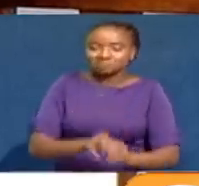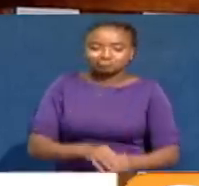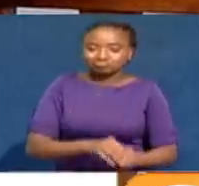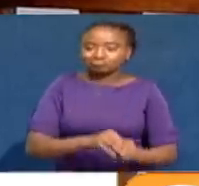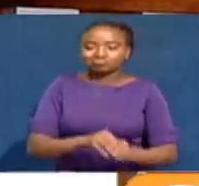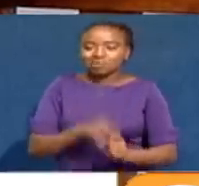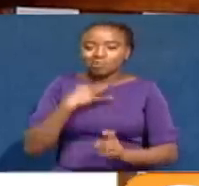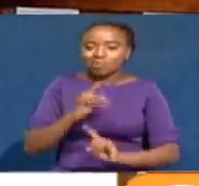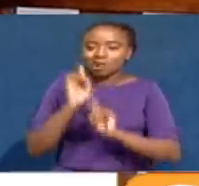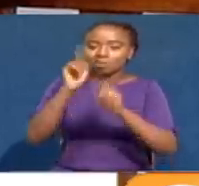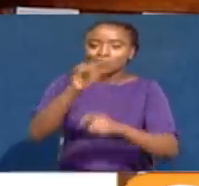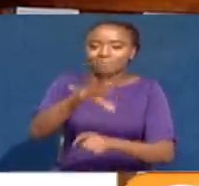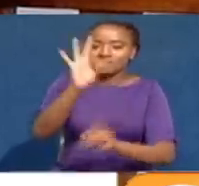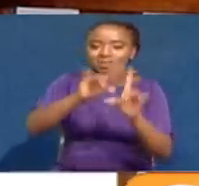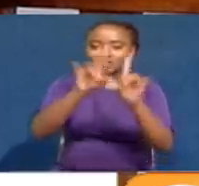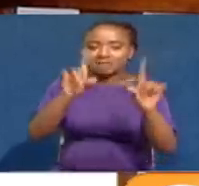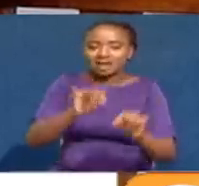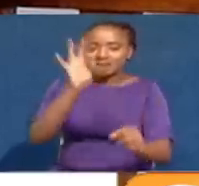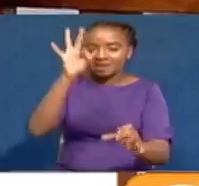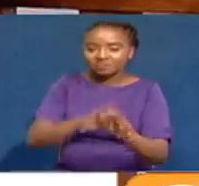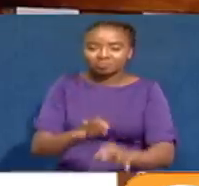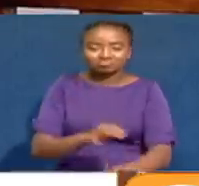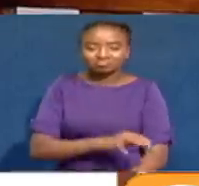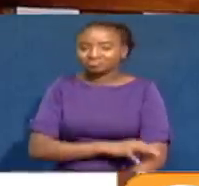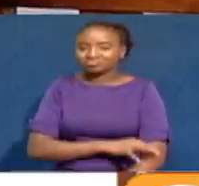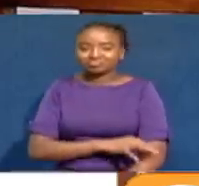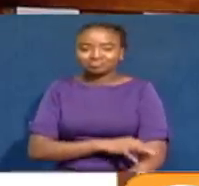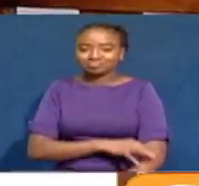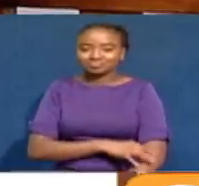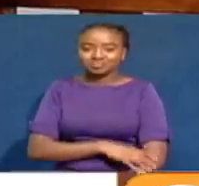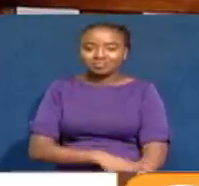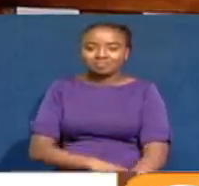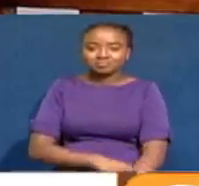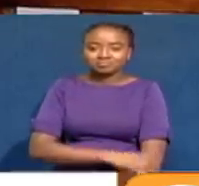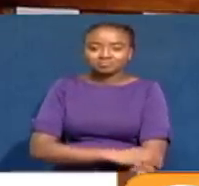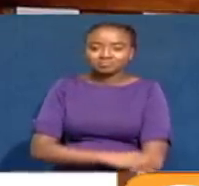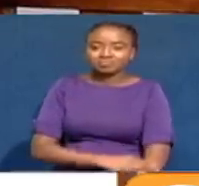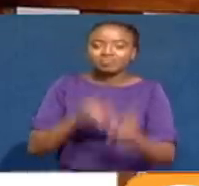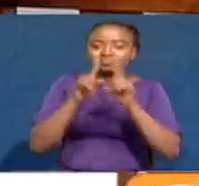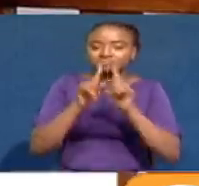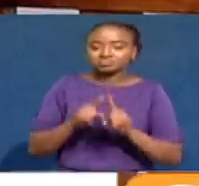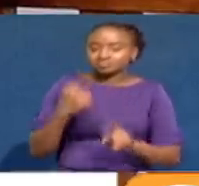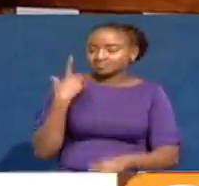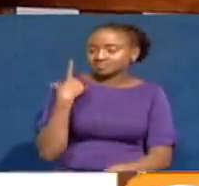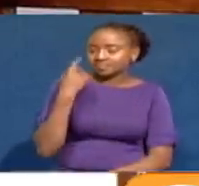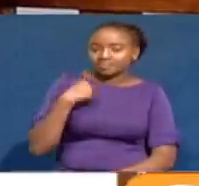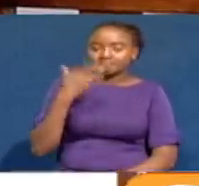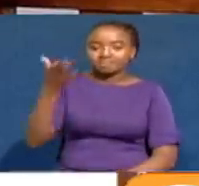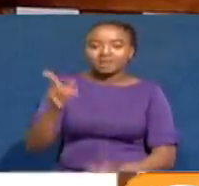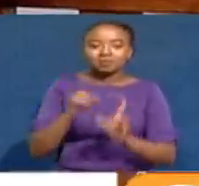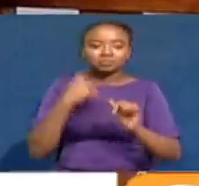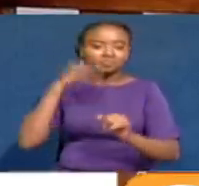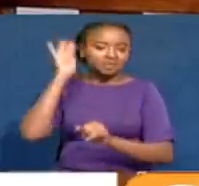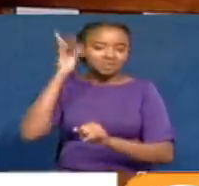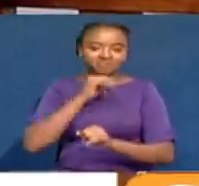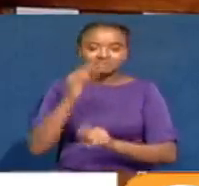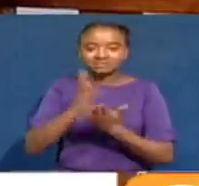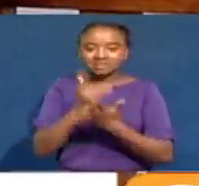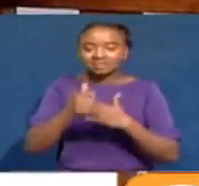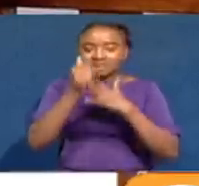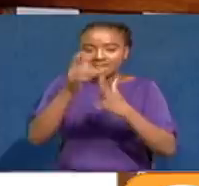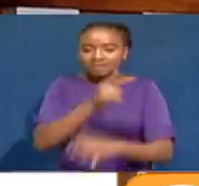government, because we don't, because I was in Chuka the other day, and I had some elders stand up and say, we want you to pick so and so as you